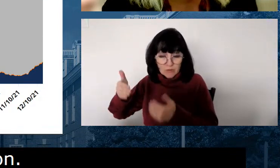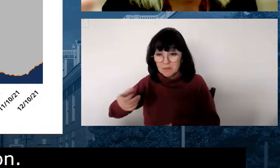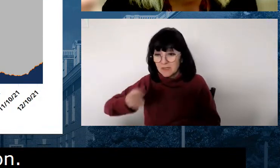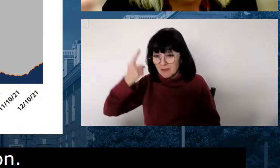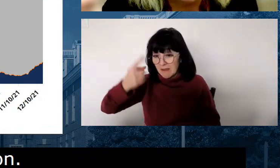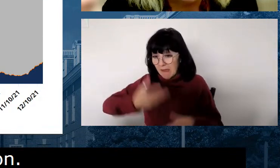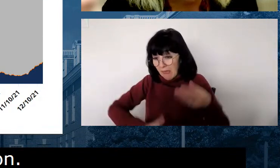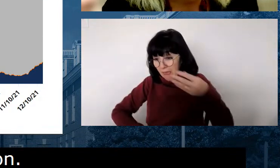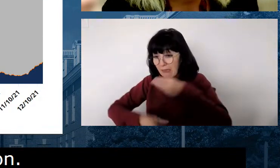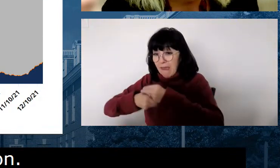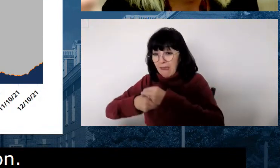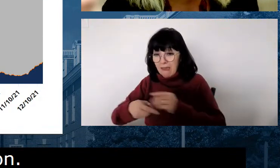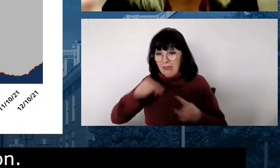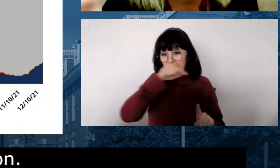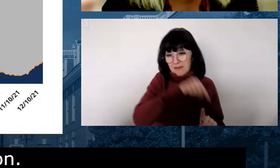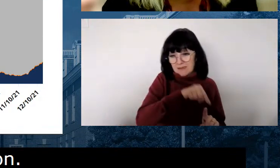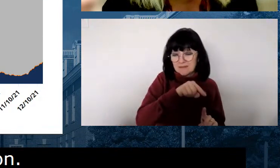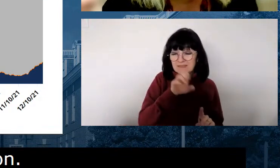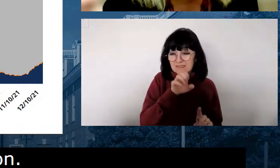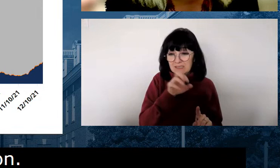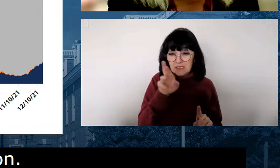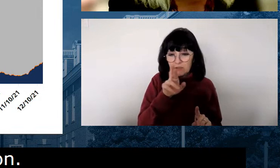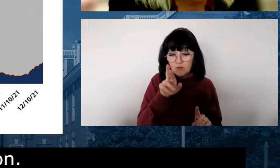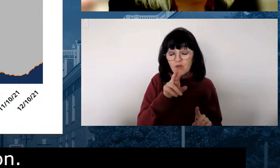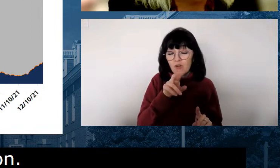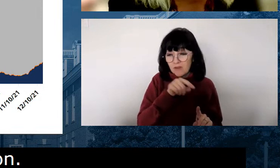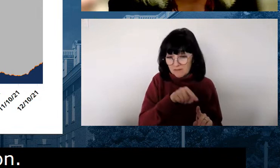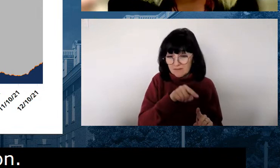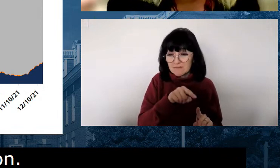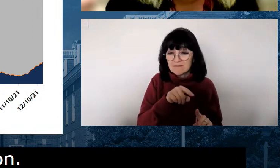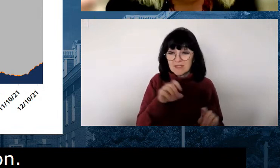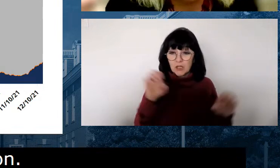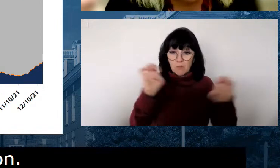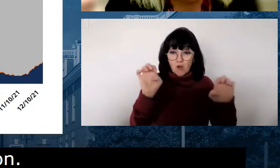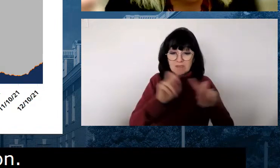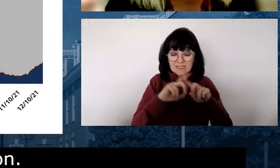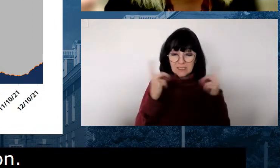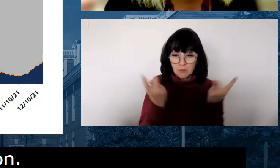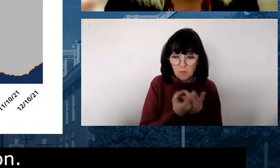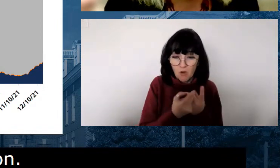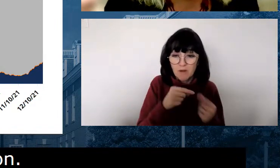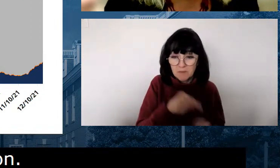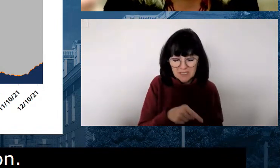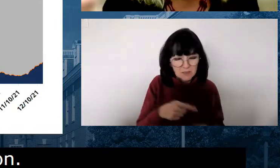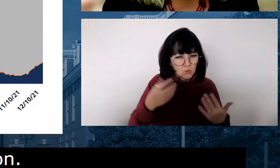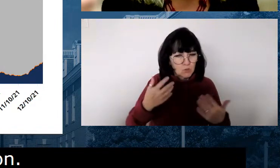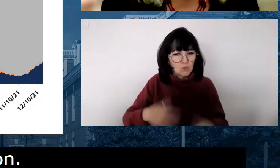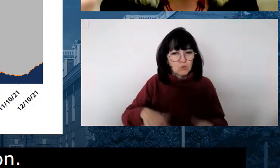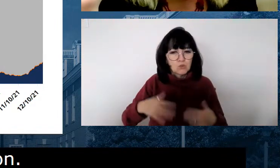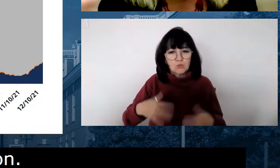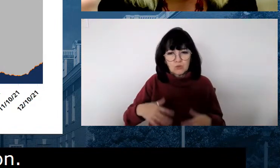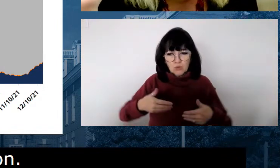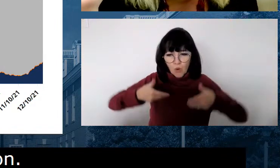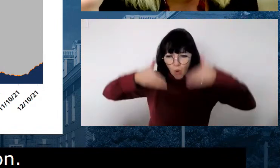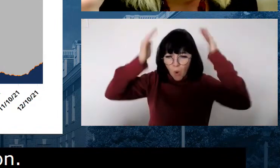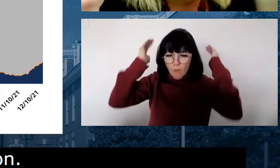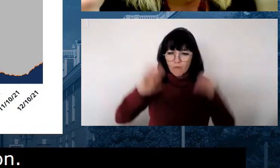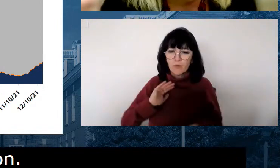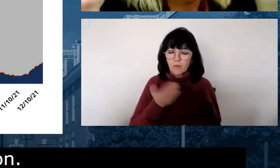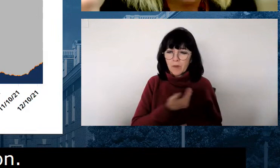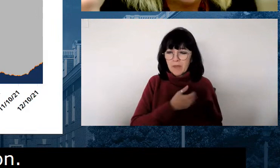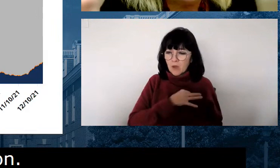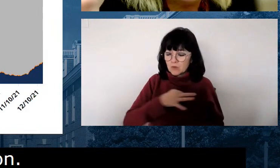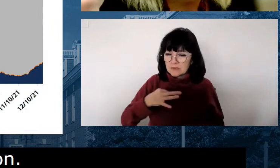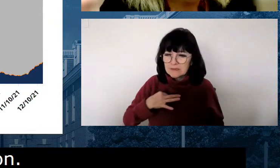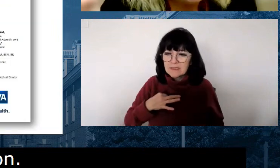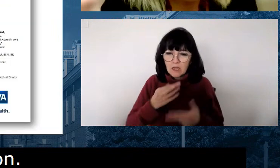departments, and you can see the strain on the system and the strain on our resources. Really, we need the